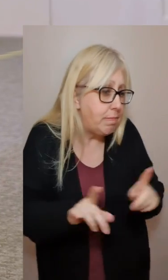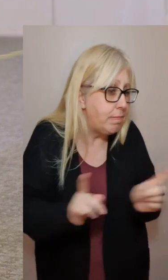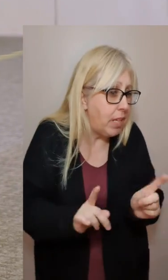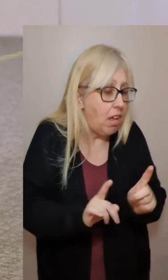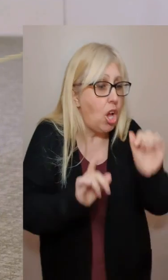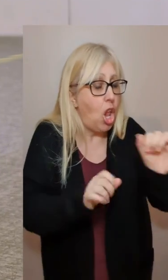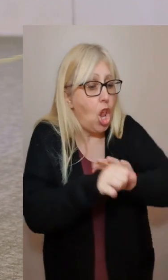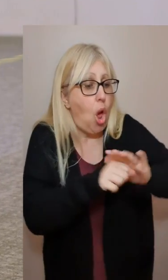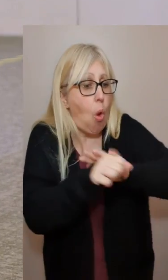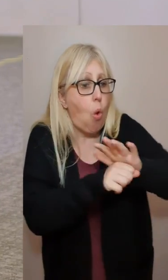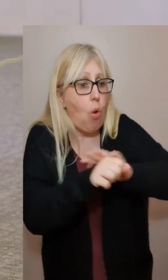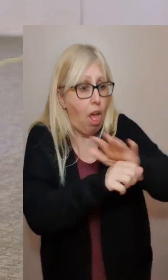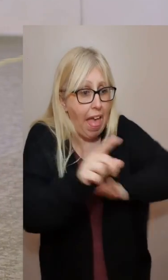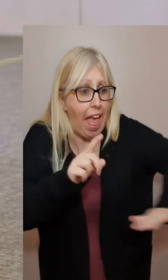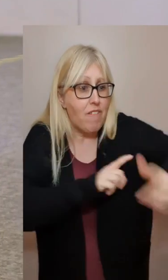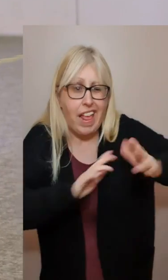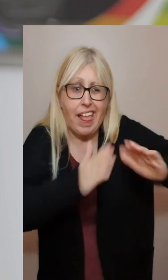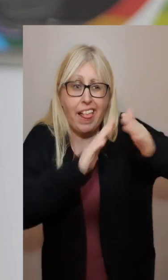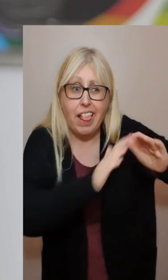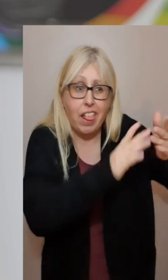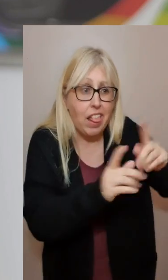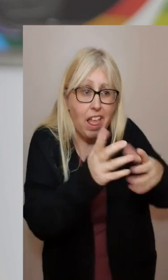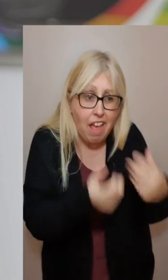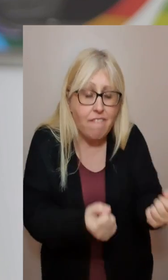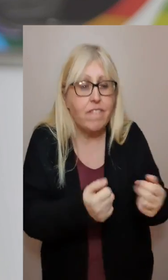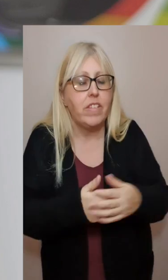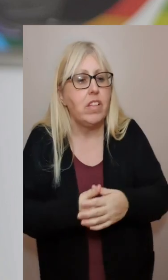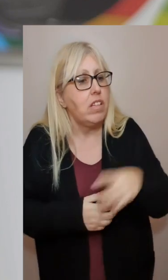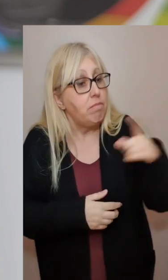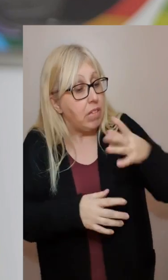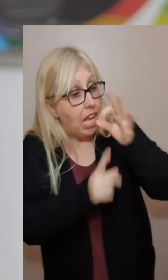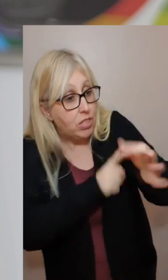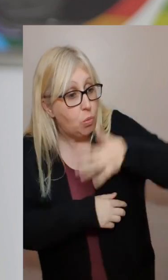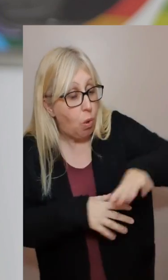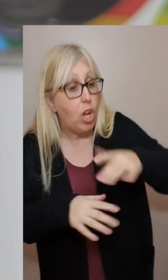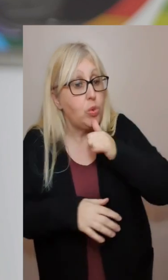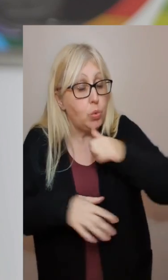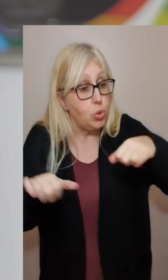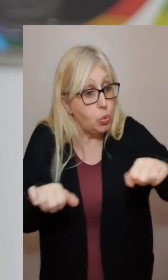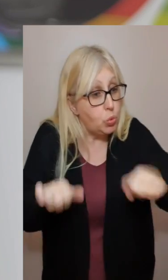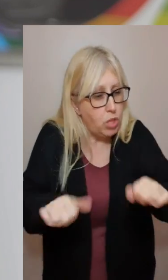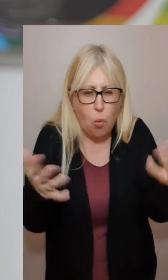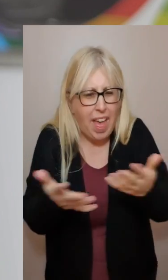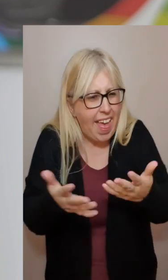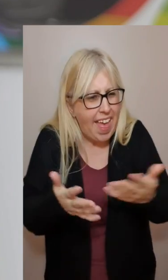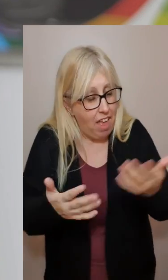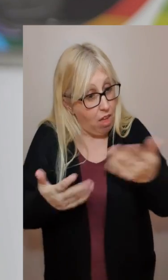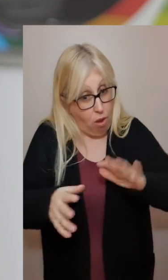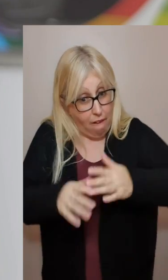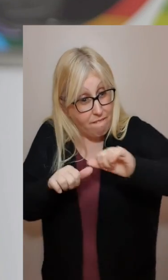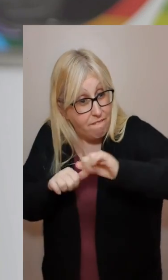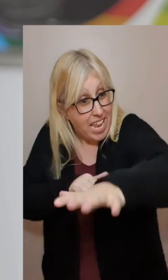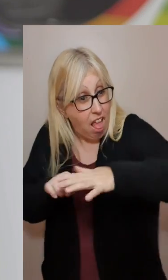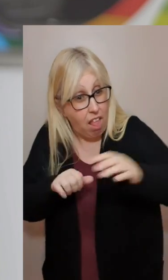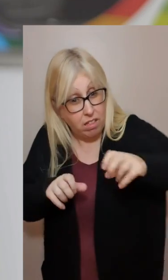local area is like, whether it's hilly. And we'd also ask about where they're wanting to use a scooter. Are they wanting to use it over a field to walk their dog, or